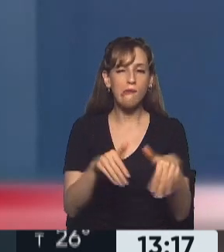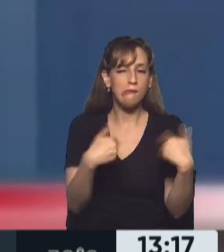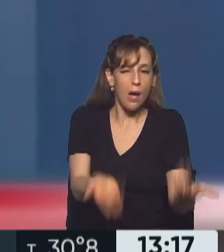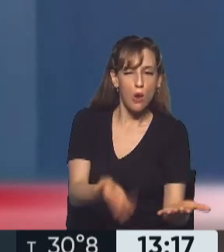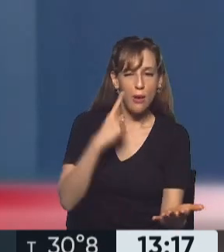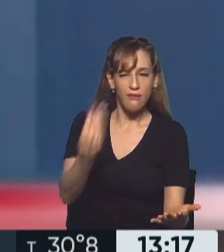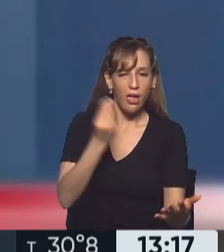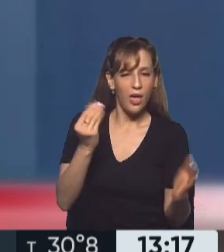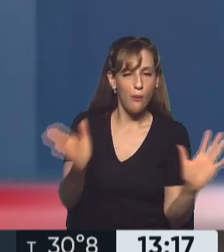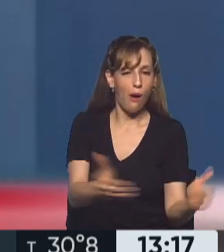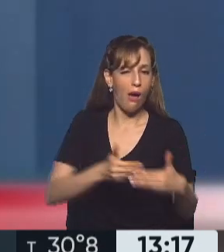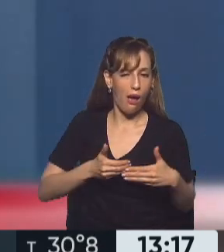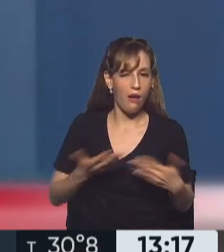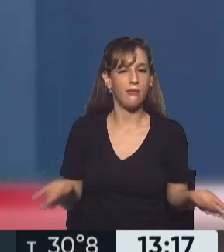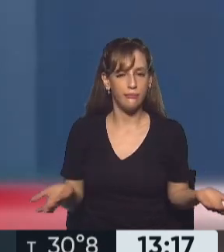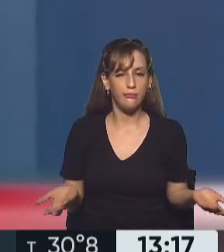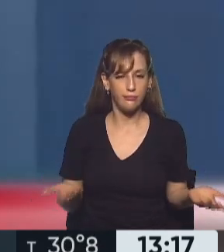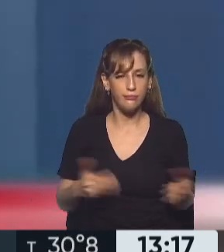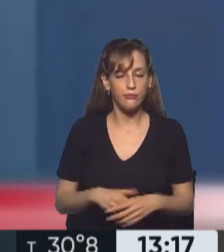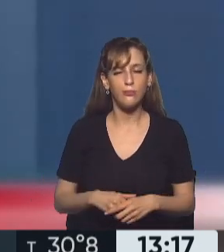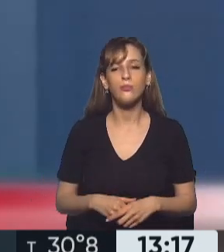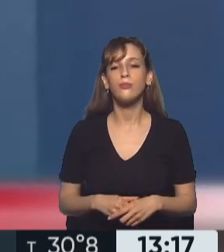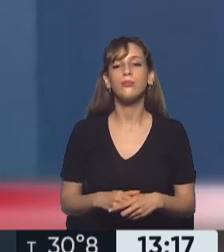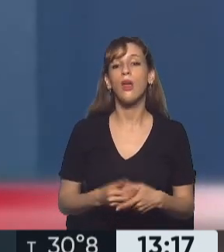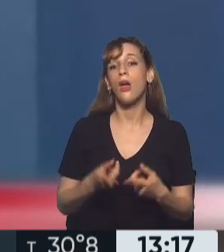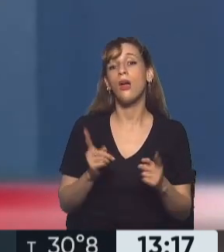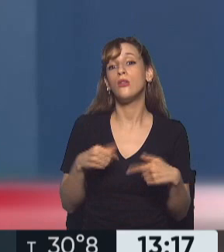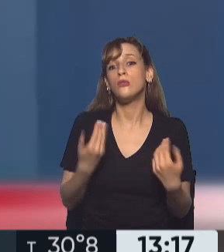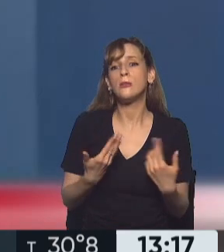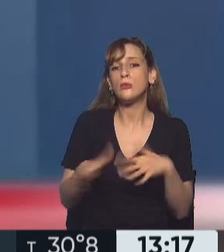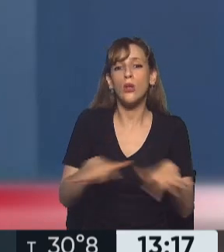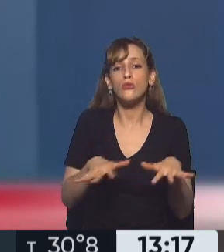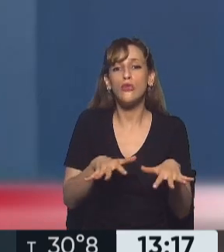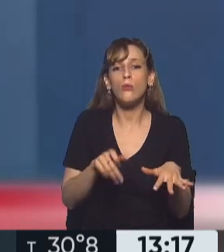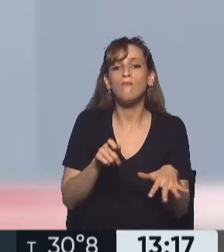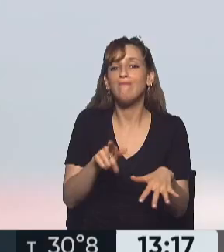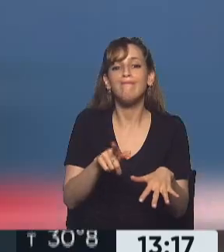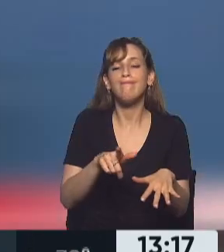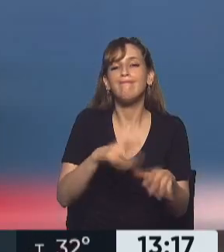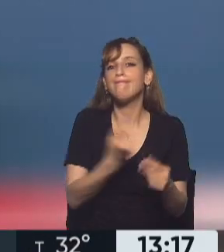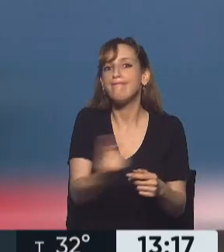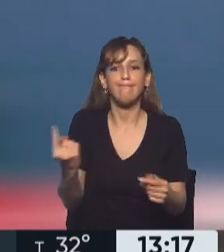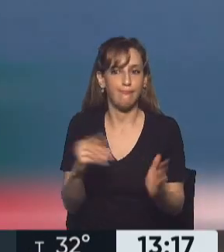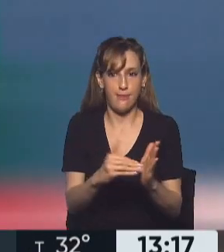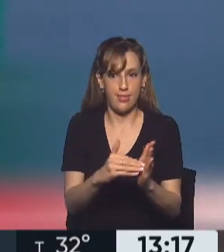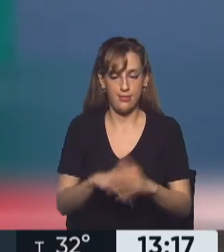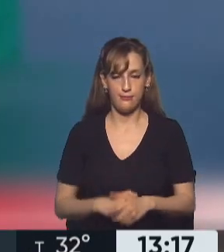pandemic, and certainly the president would agree with that component. I don't know the full context of all of their remarks.